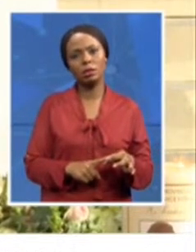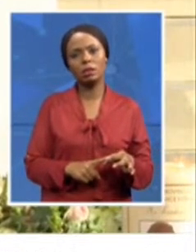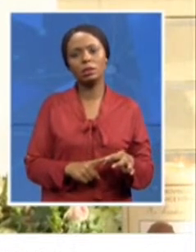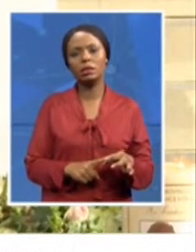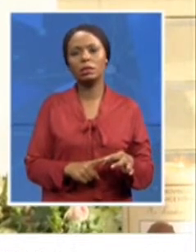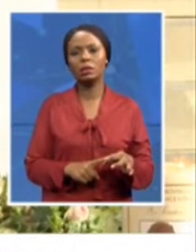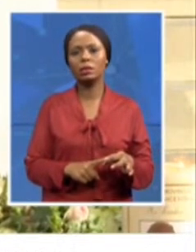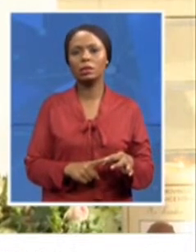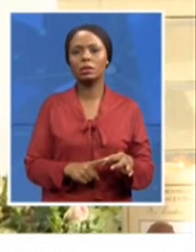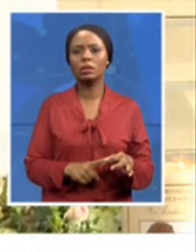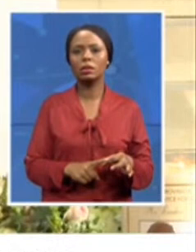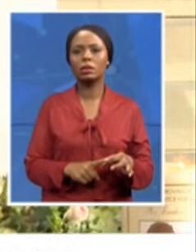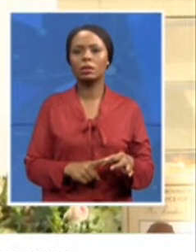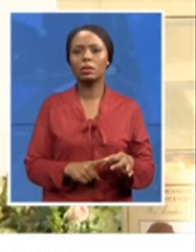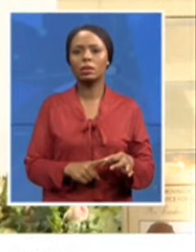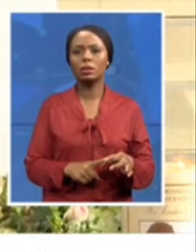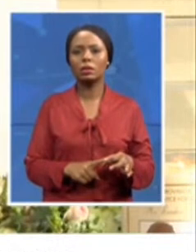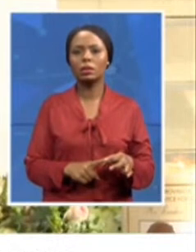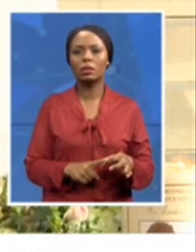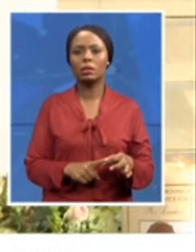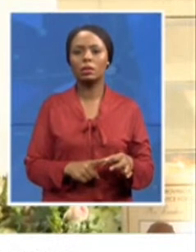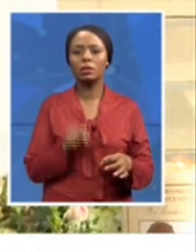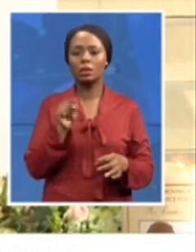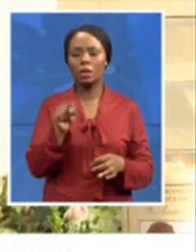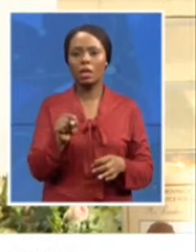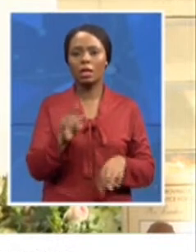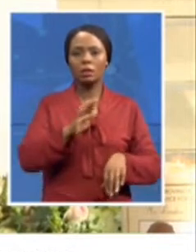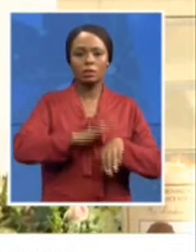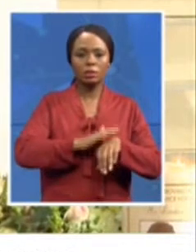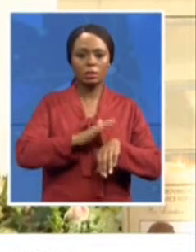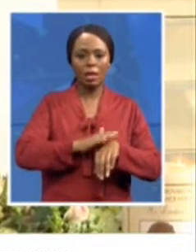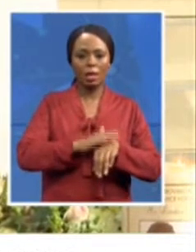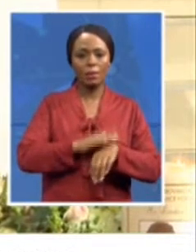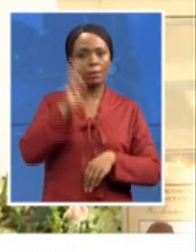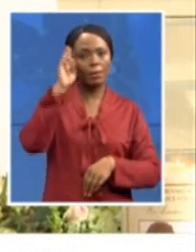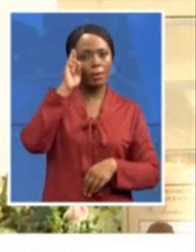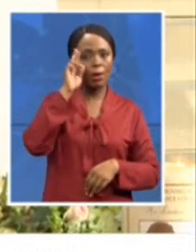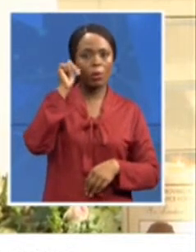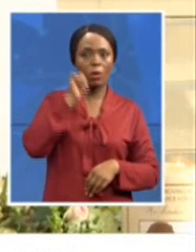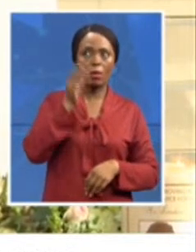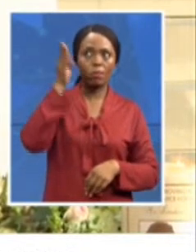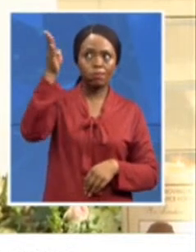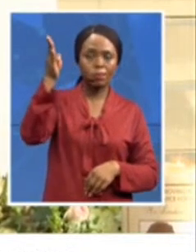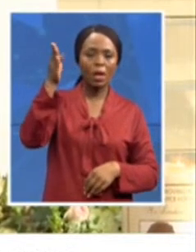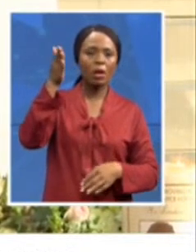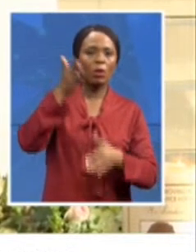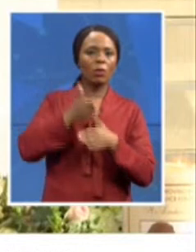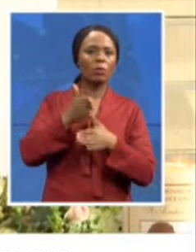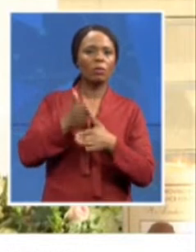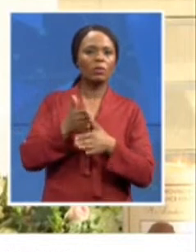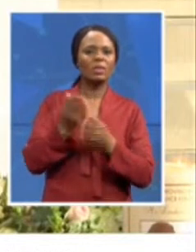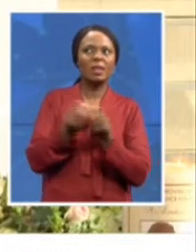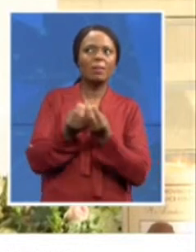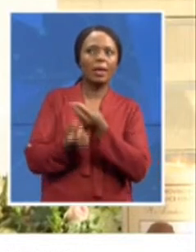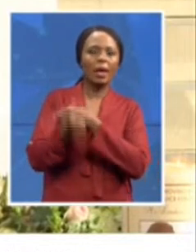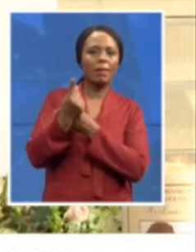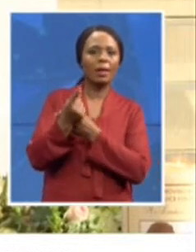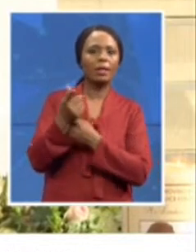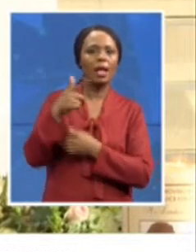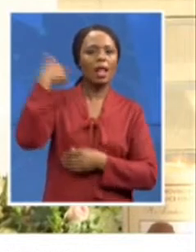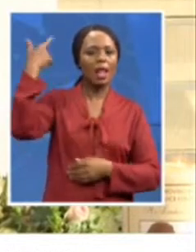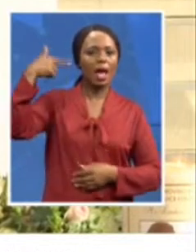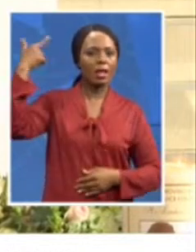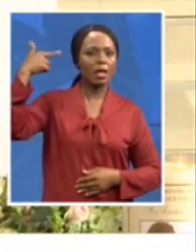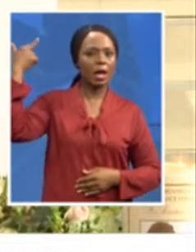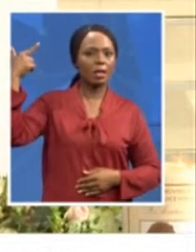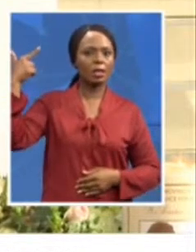recall a time when we were at a function at the residence in London. Goko could not get over the fact that someone had